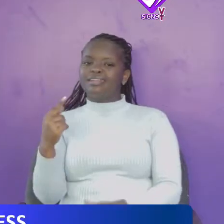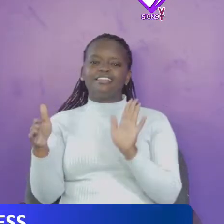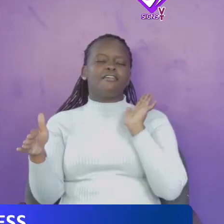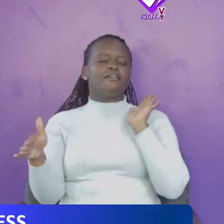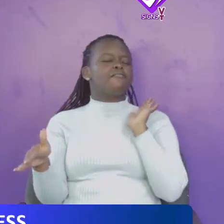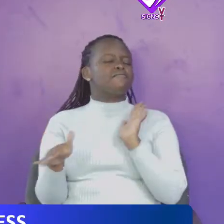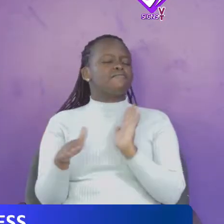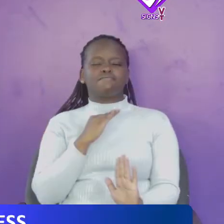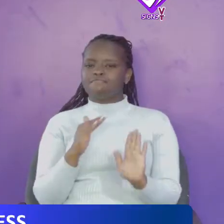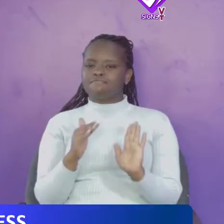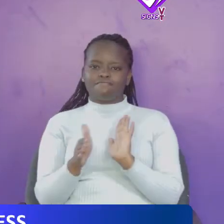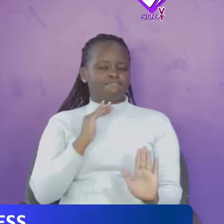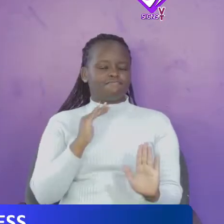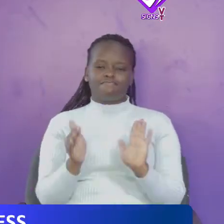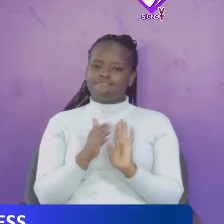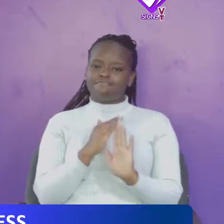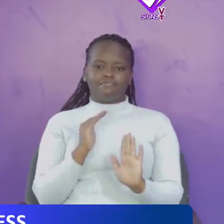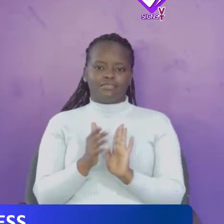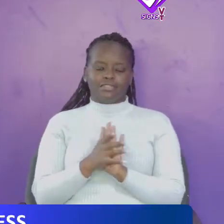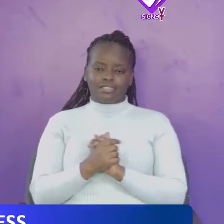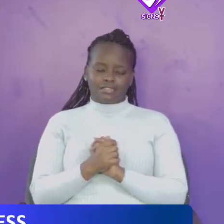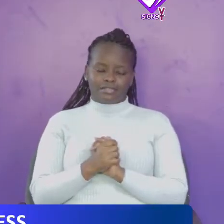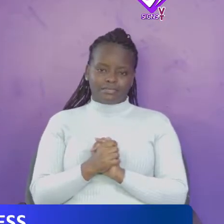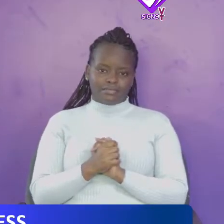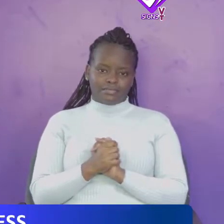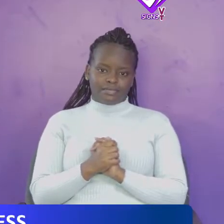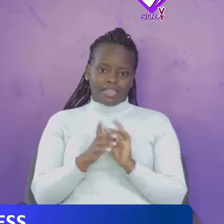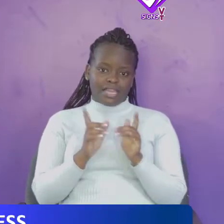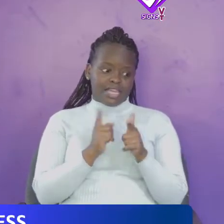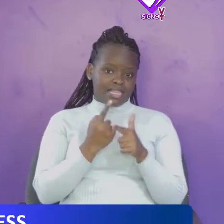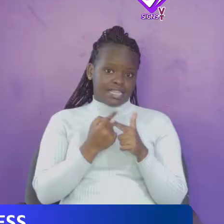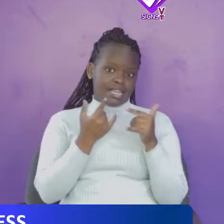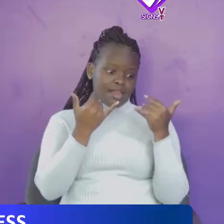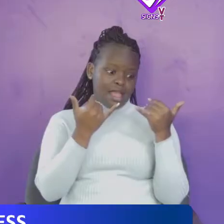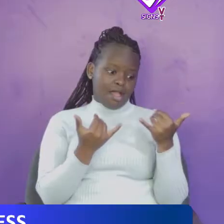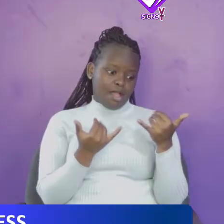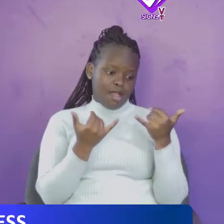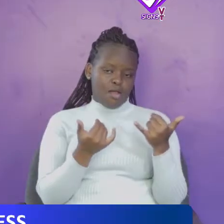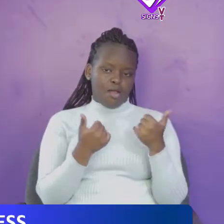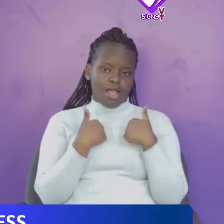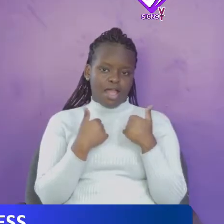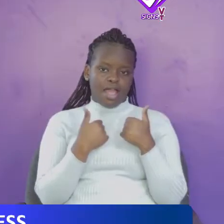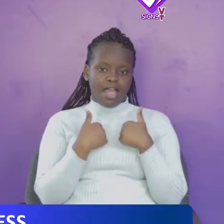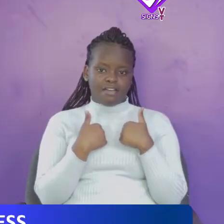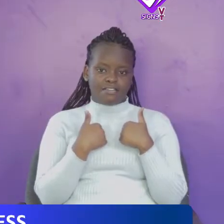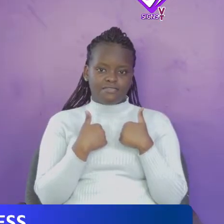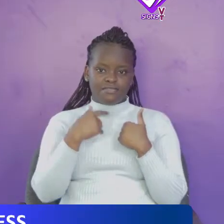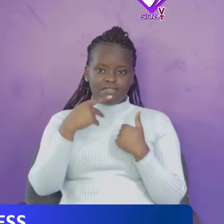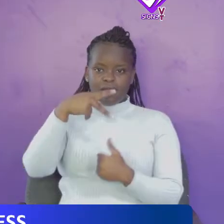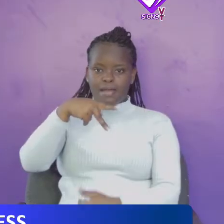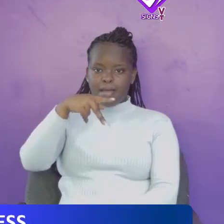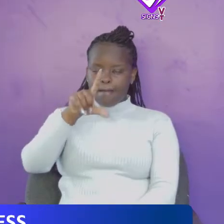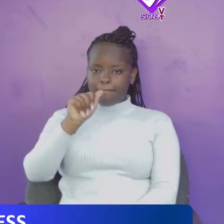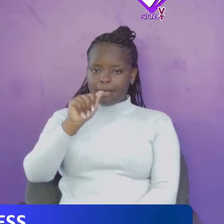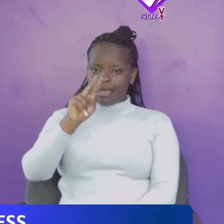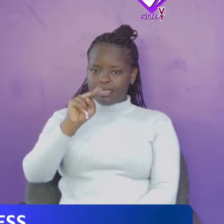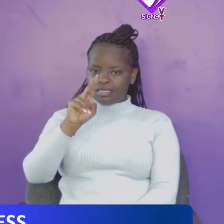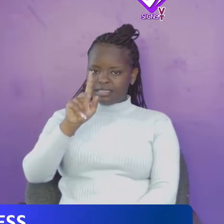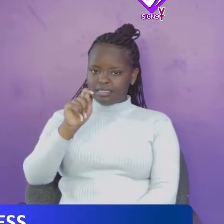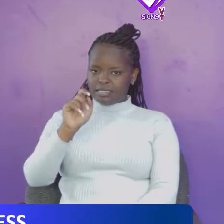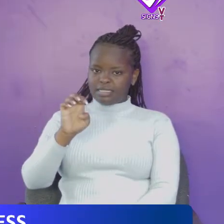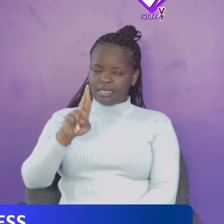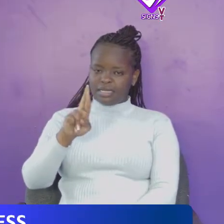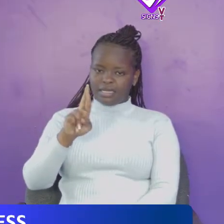quickly. Quick, real quick. And then now we have plantar hyperhidrosis. Now that